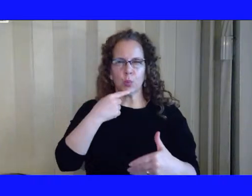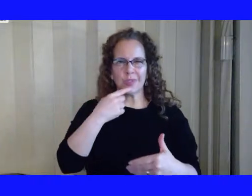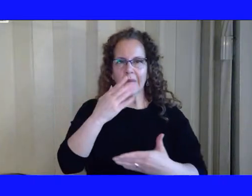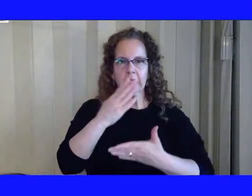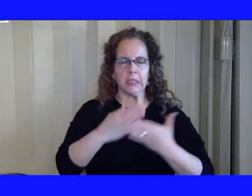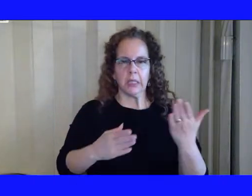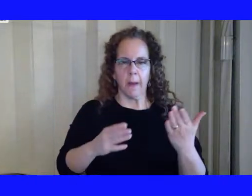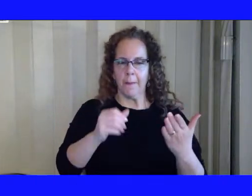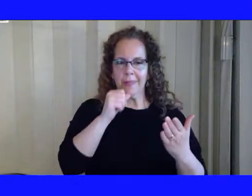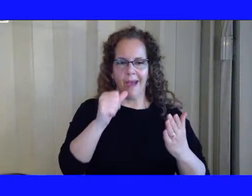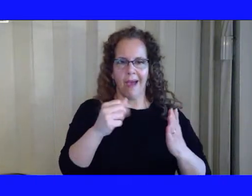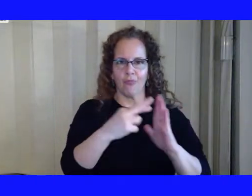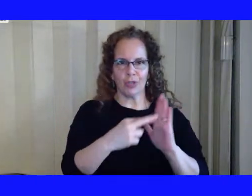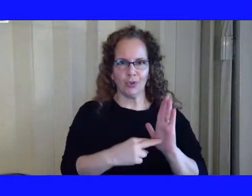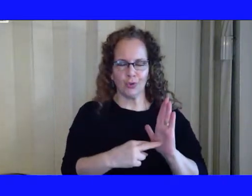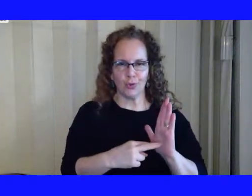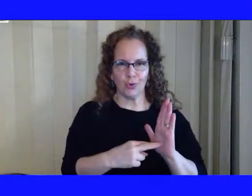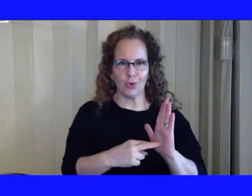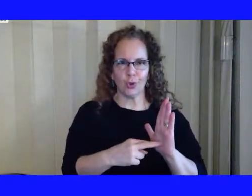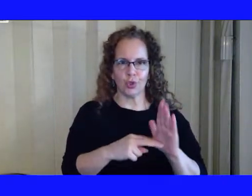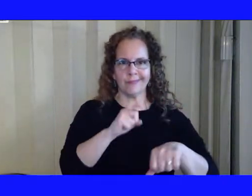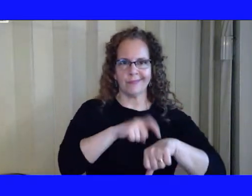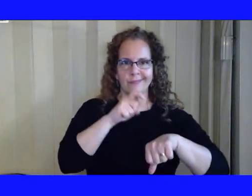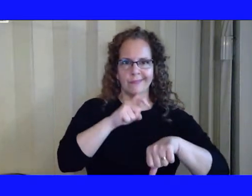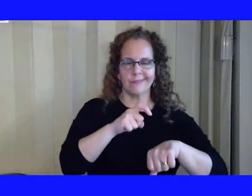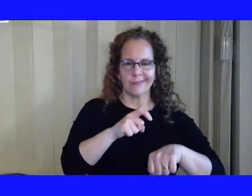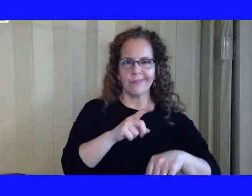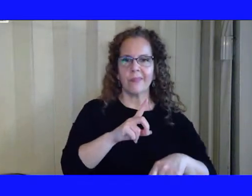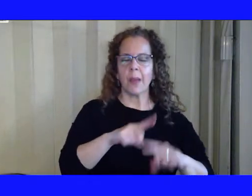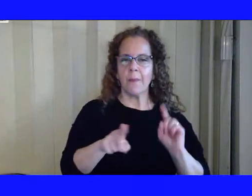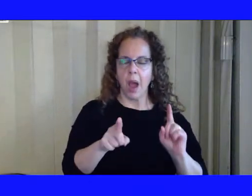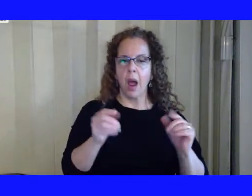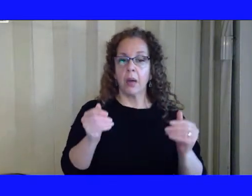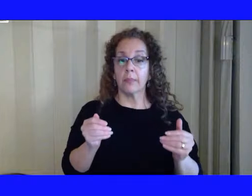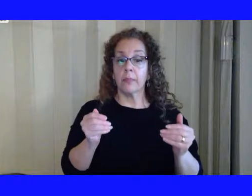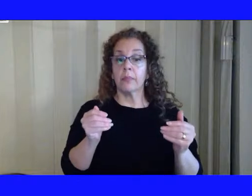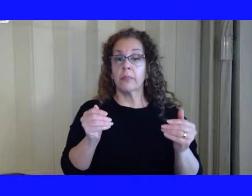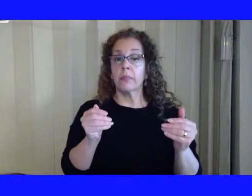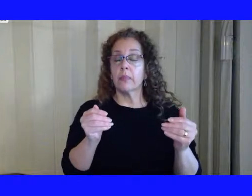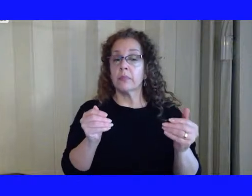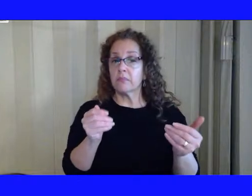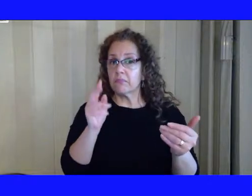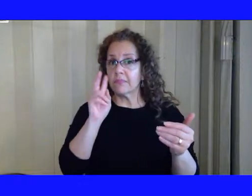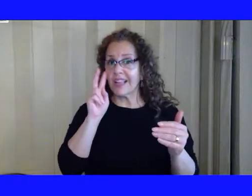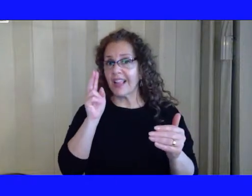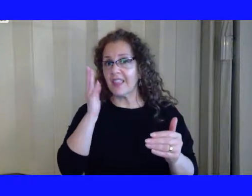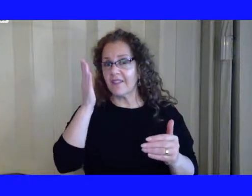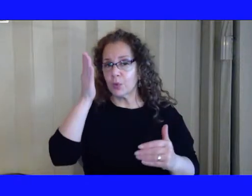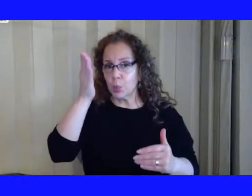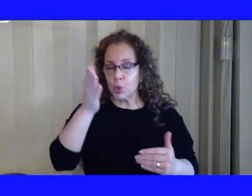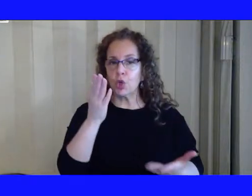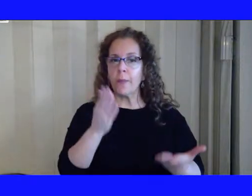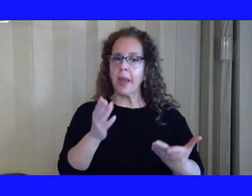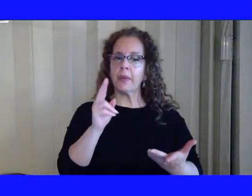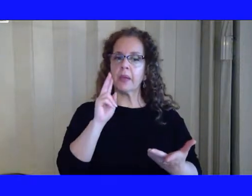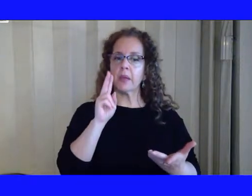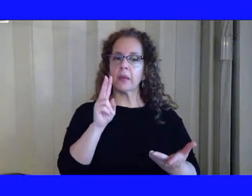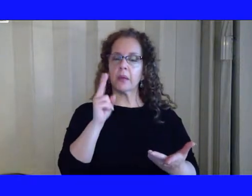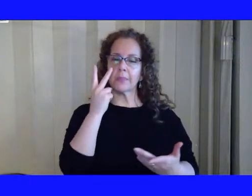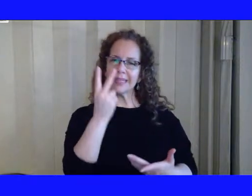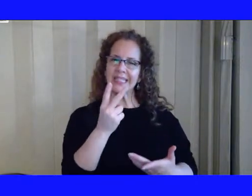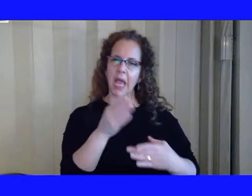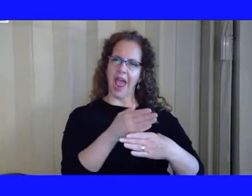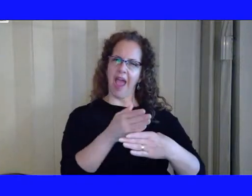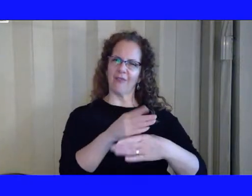bit longer or shorter. I don't know if they're all follow the same. So that may be helpful. Frida, do you think, and Sally, do you think that will